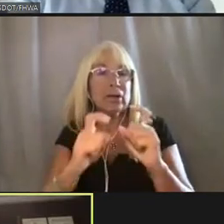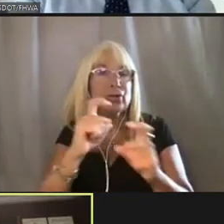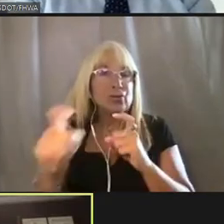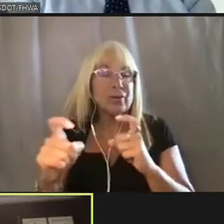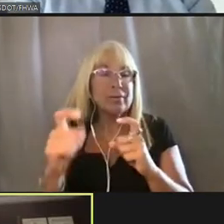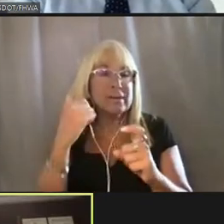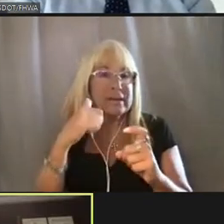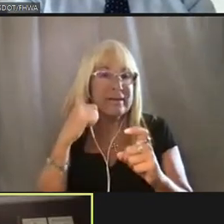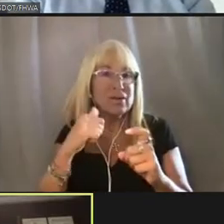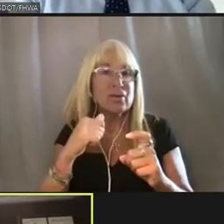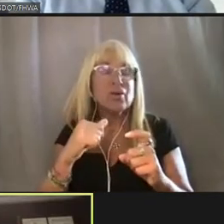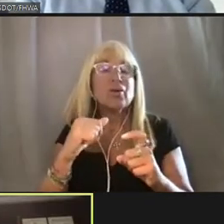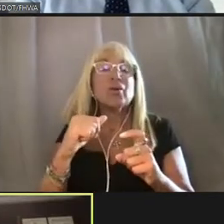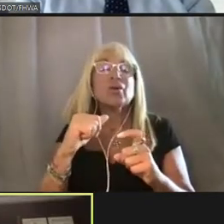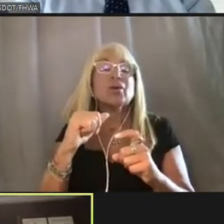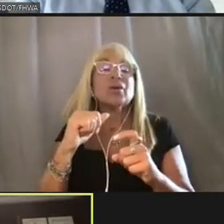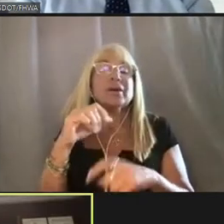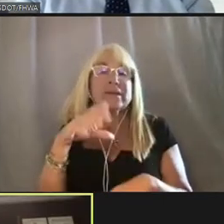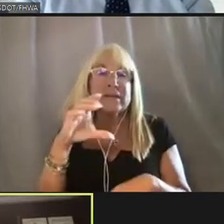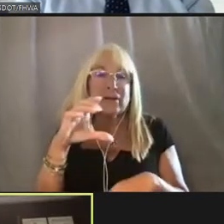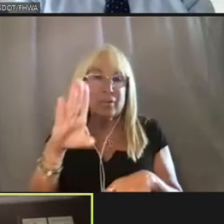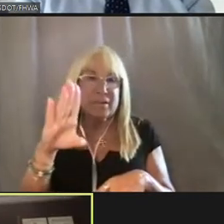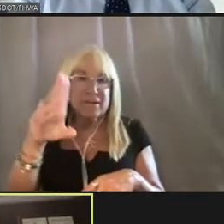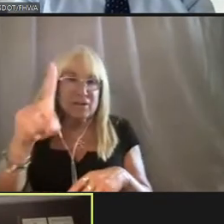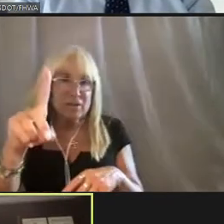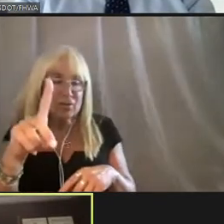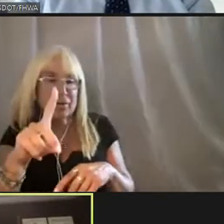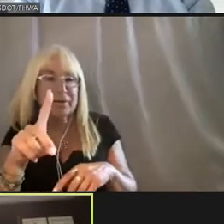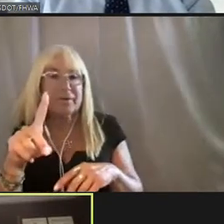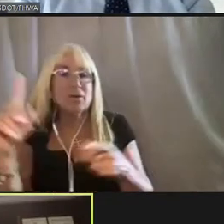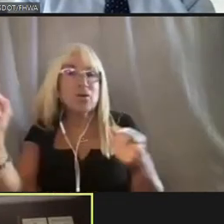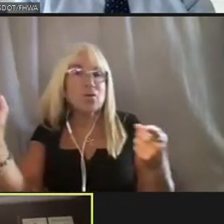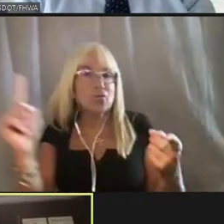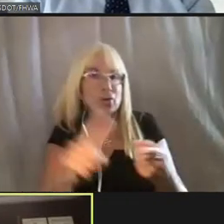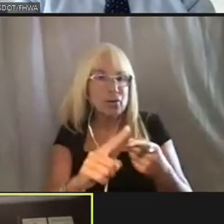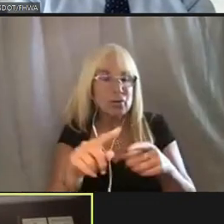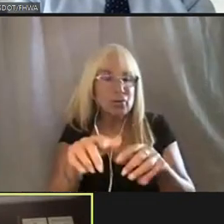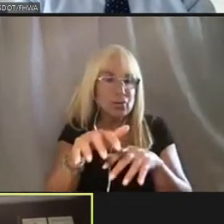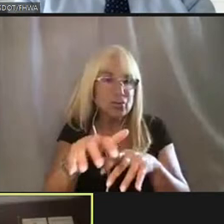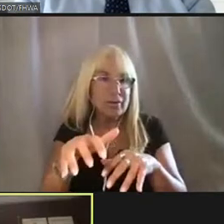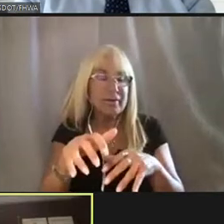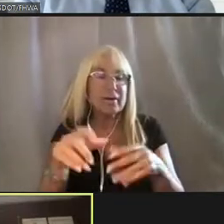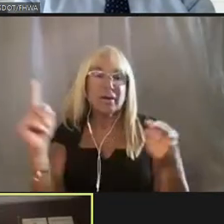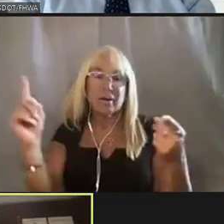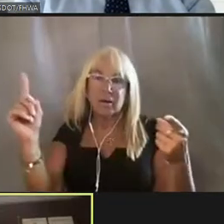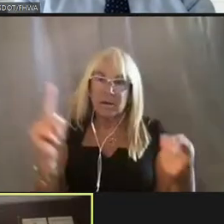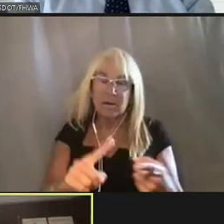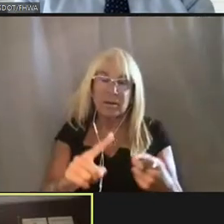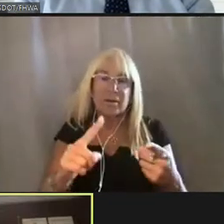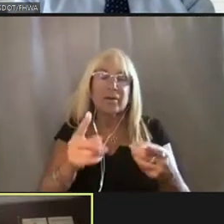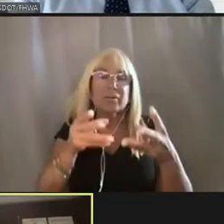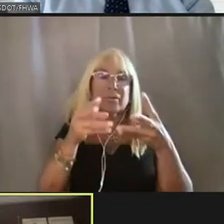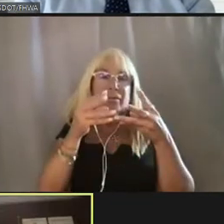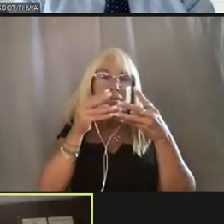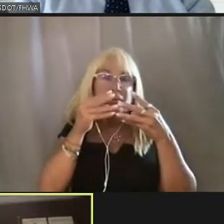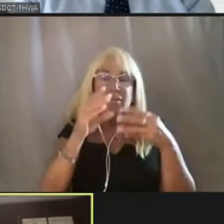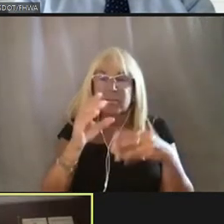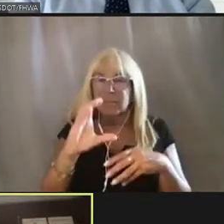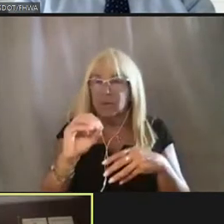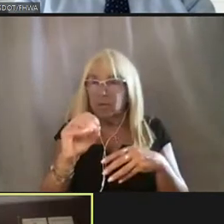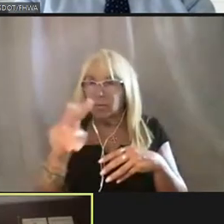primary goals of reducing traffic congestion mitigating carbon emissions and generating revenues for the